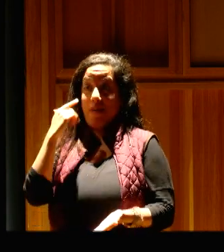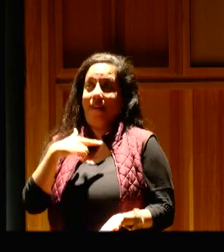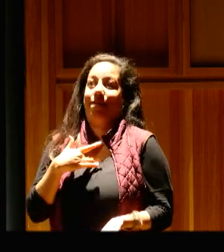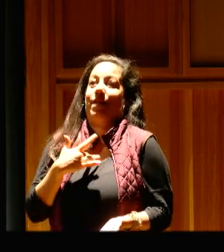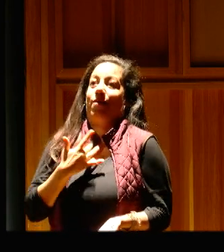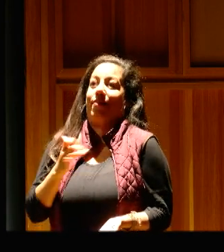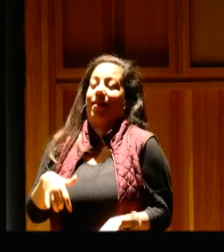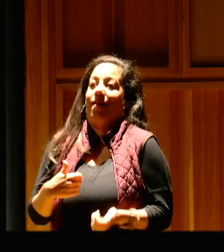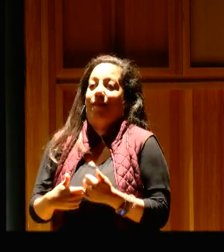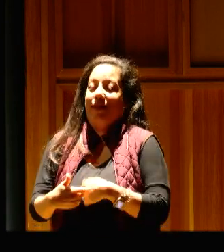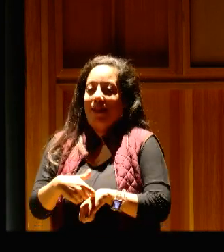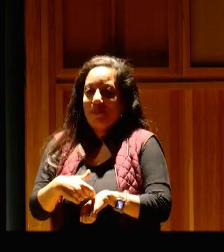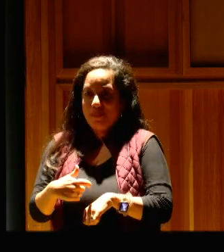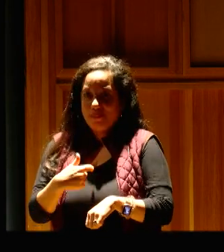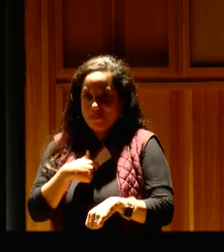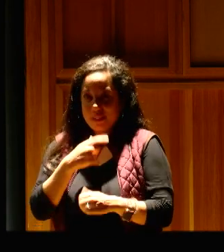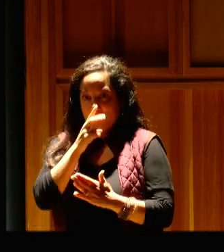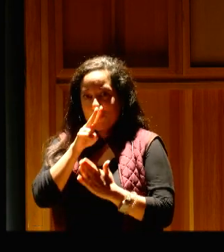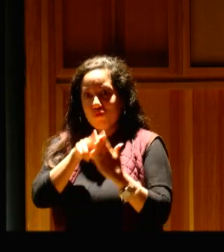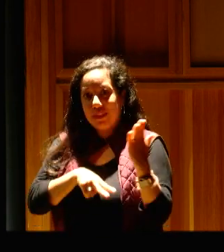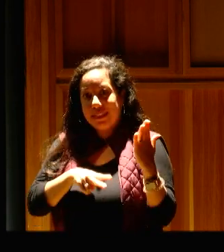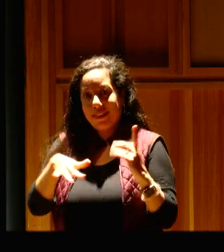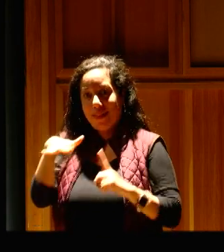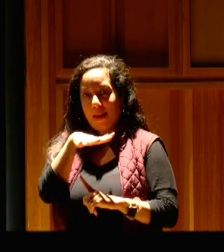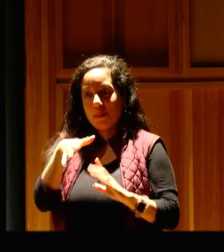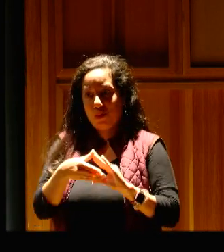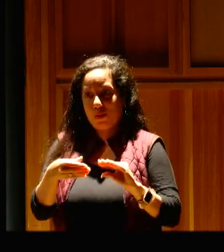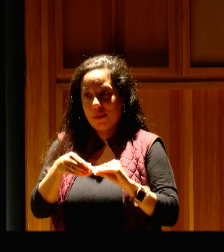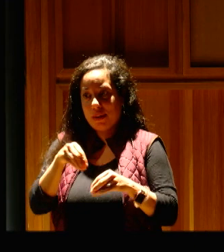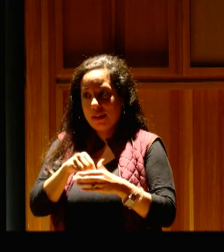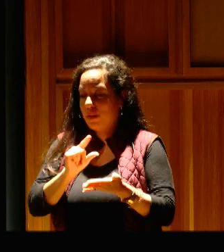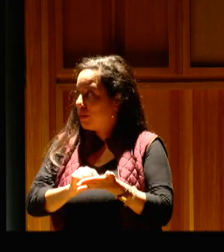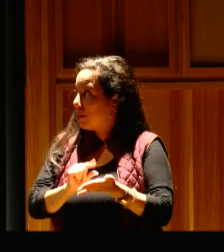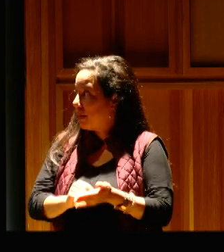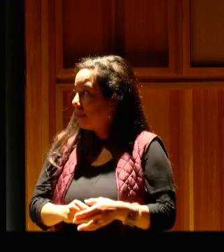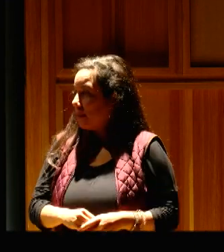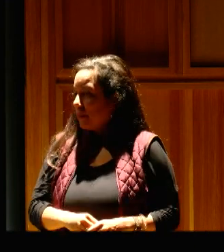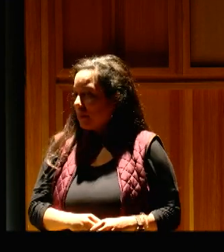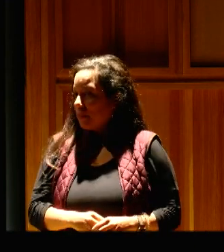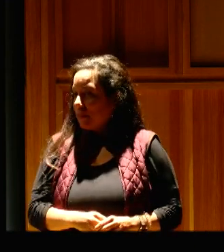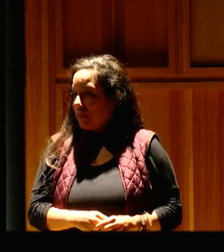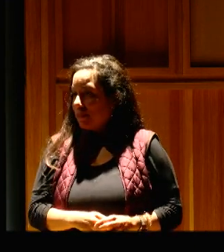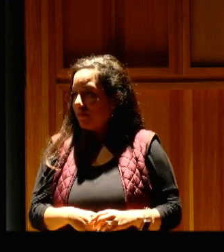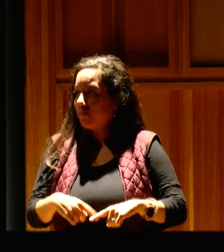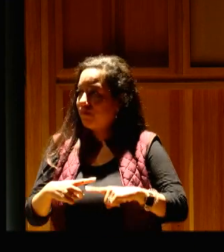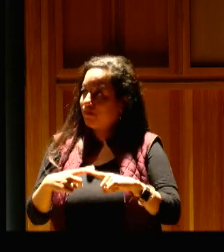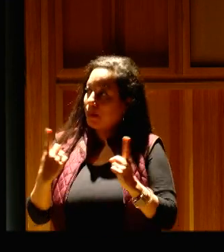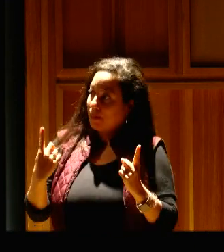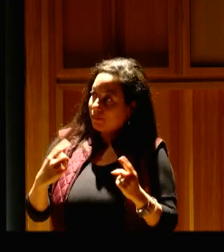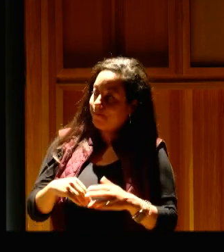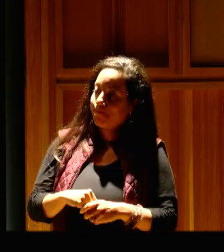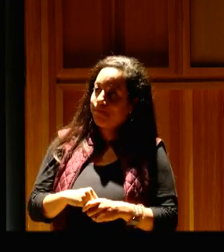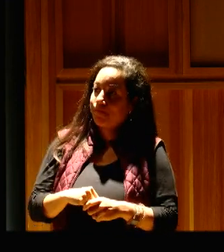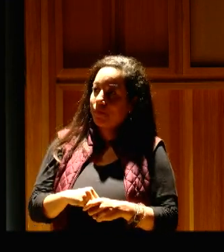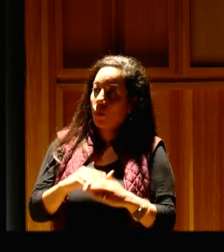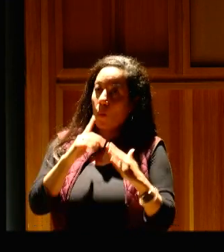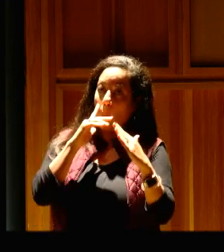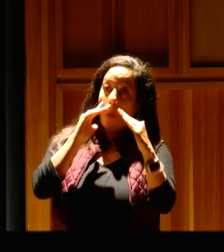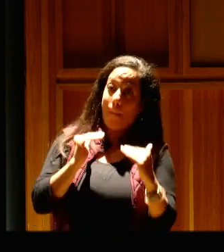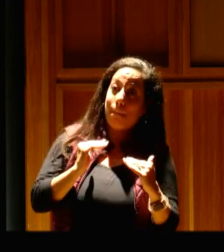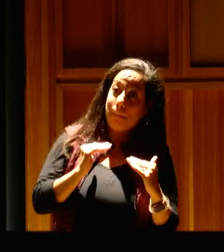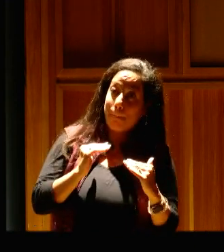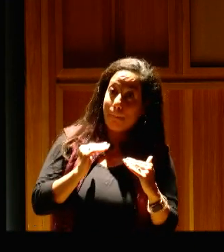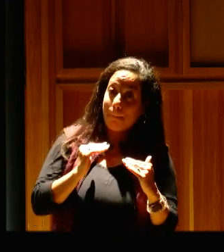bit hopeless every time I read a climate story in the newspaper. But hope is